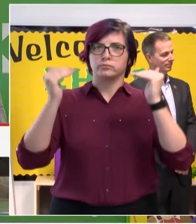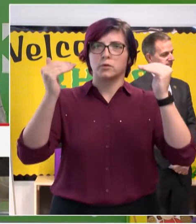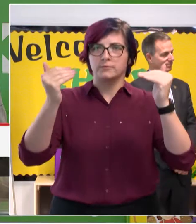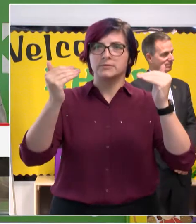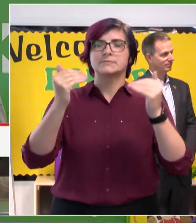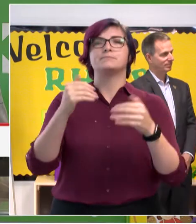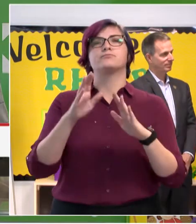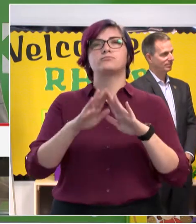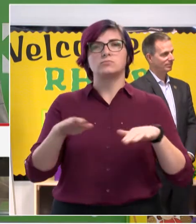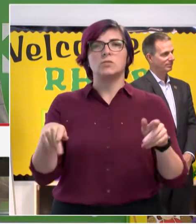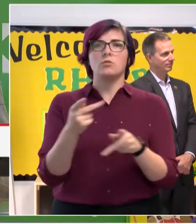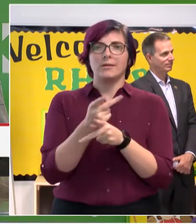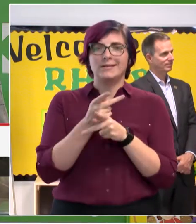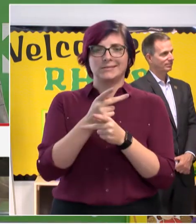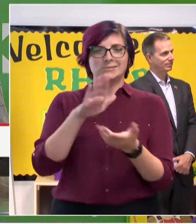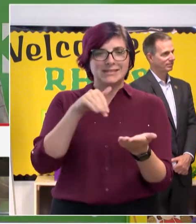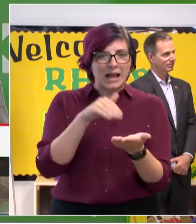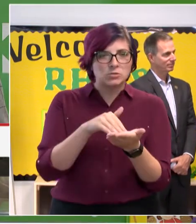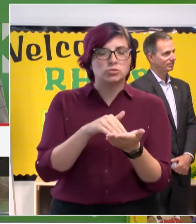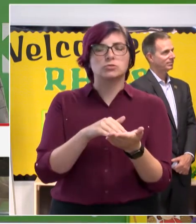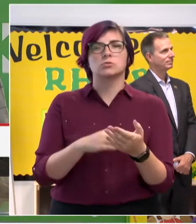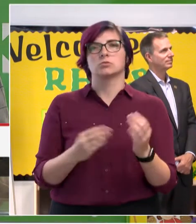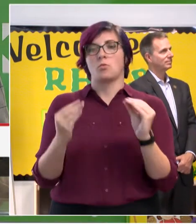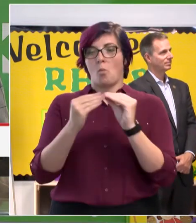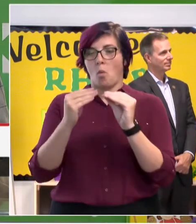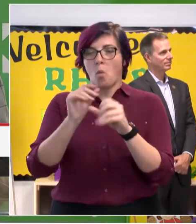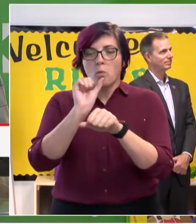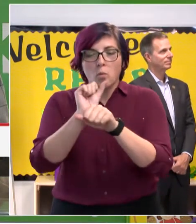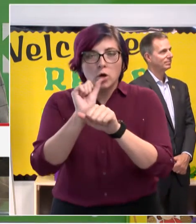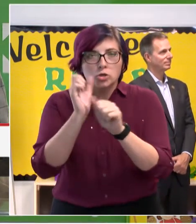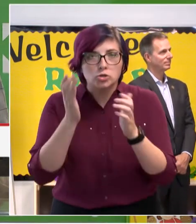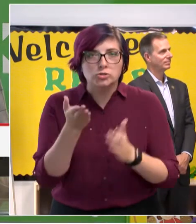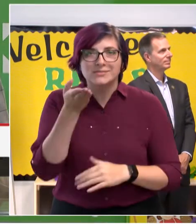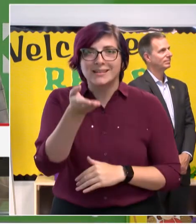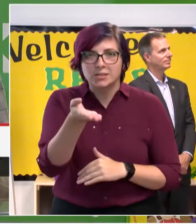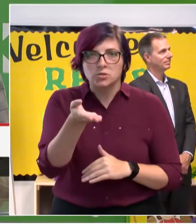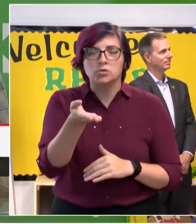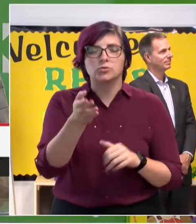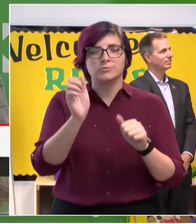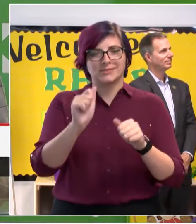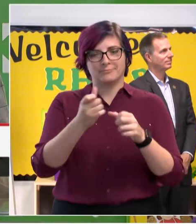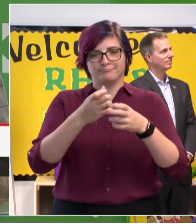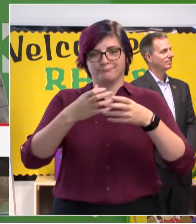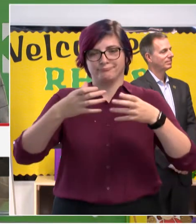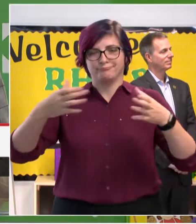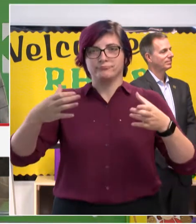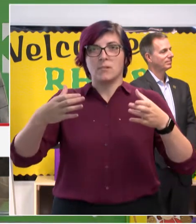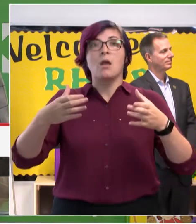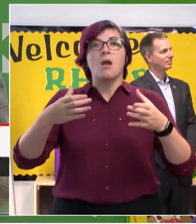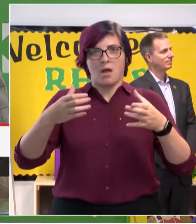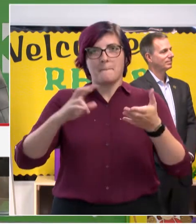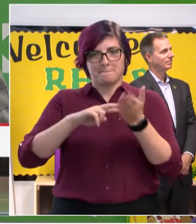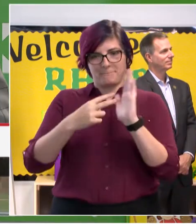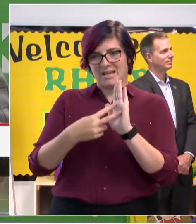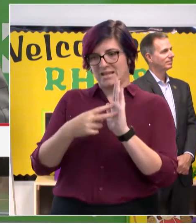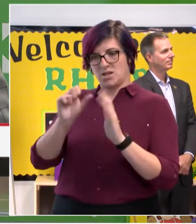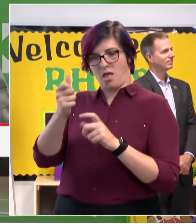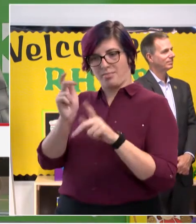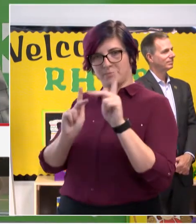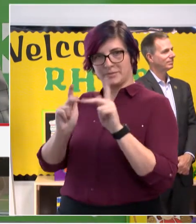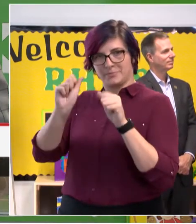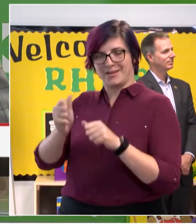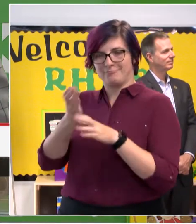that we are growing our child care workforce so that people can grow their careers right here in